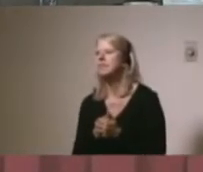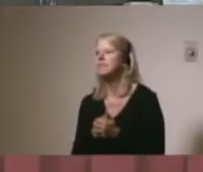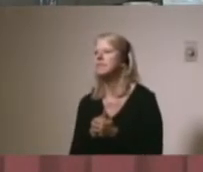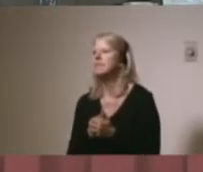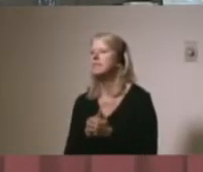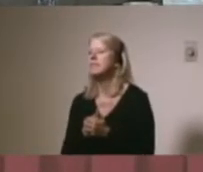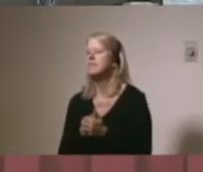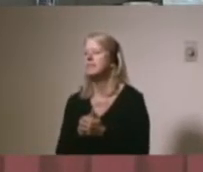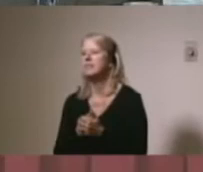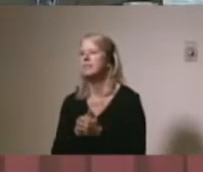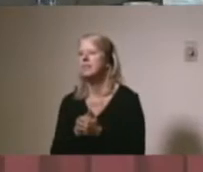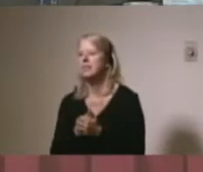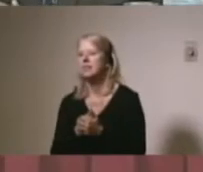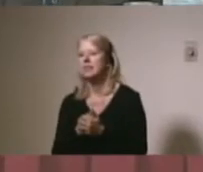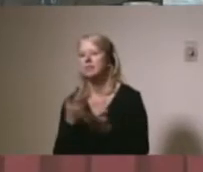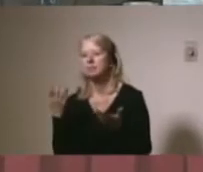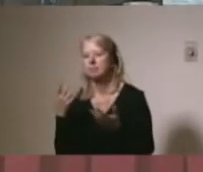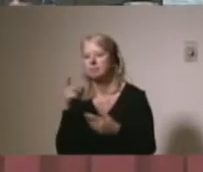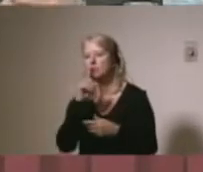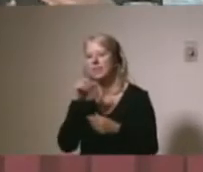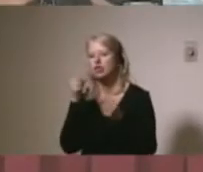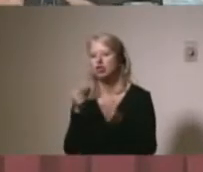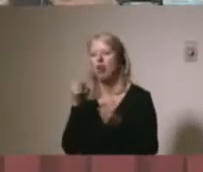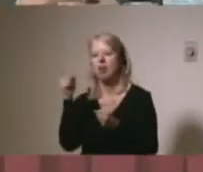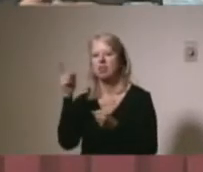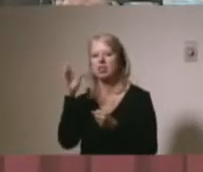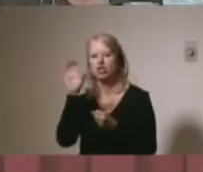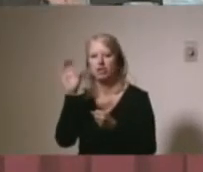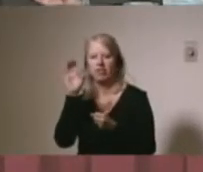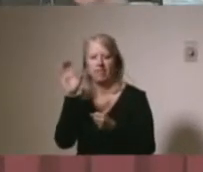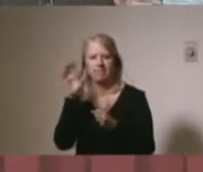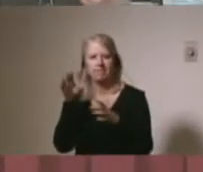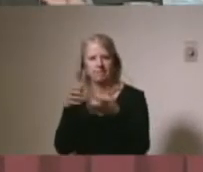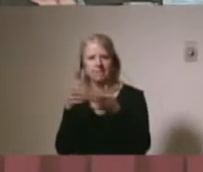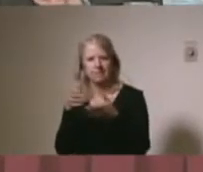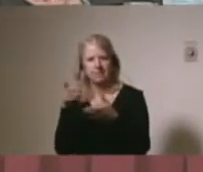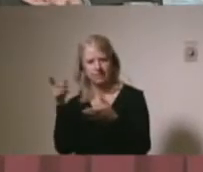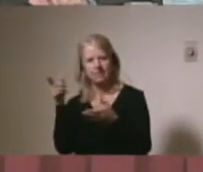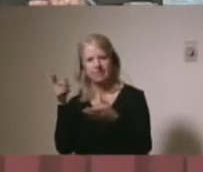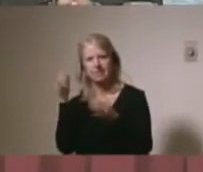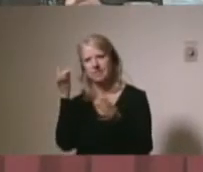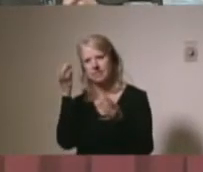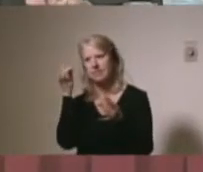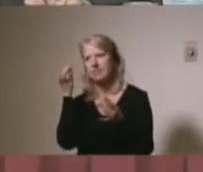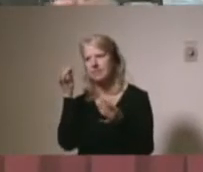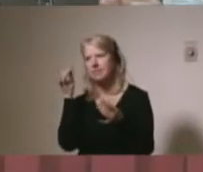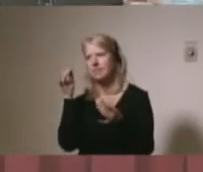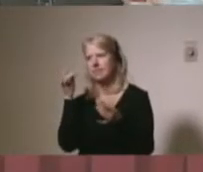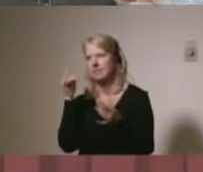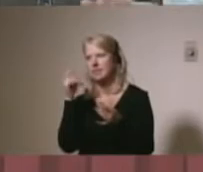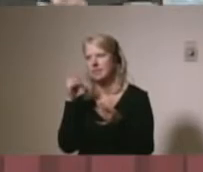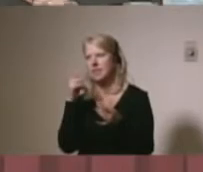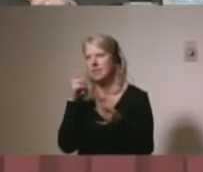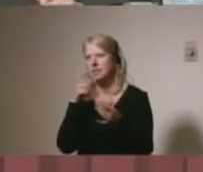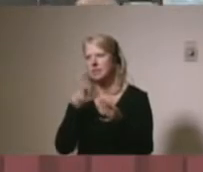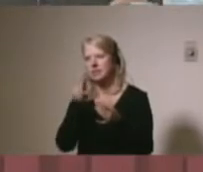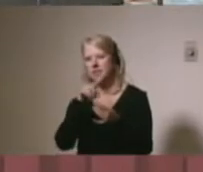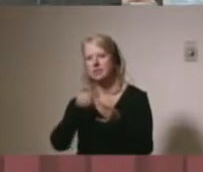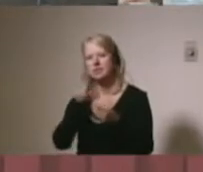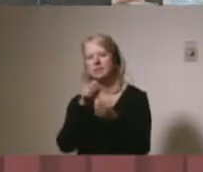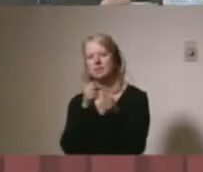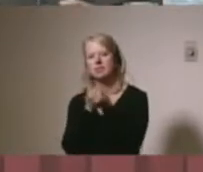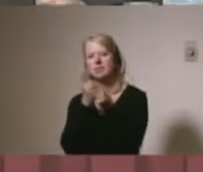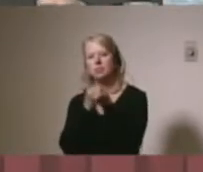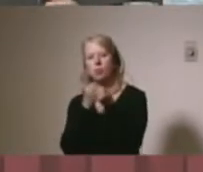It's effectively the Conservative Party sort of thinking this is the, you know, the core sort of